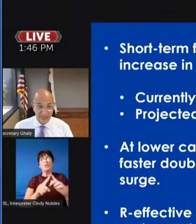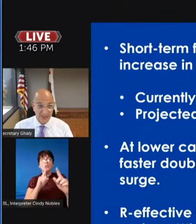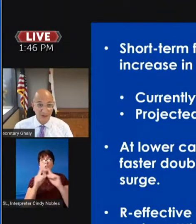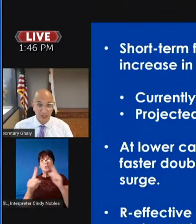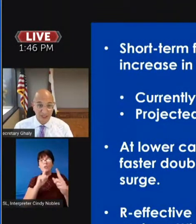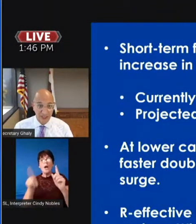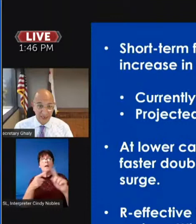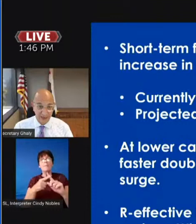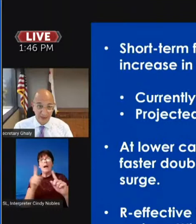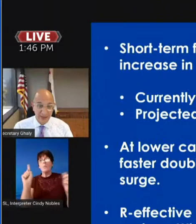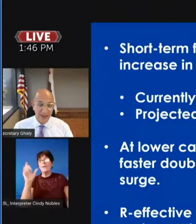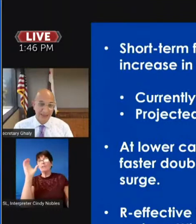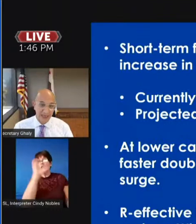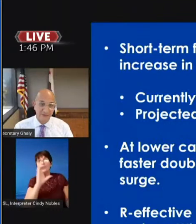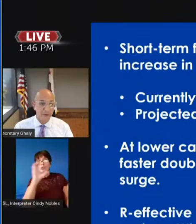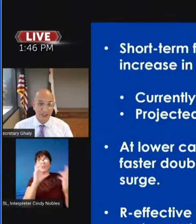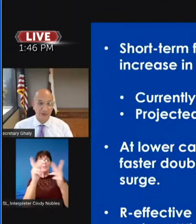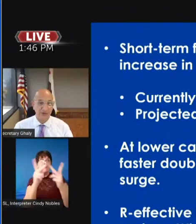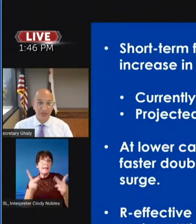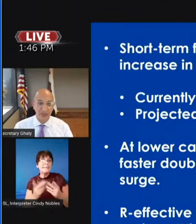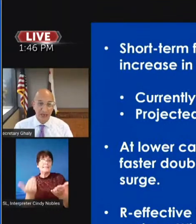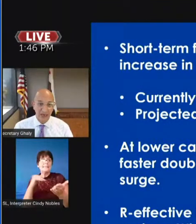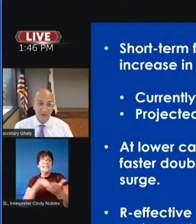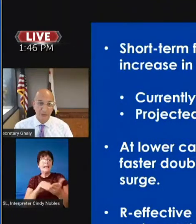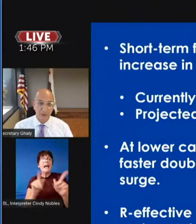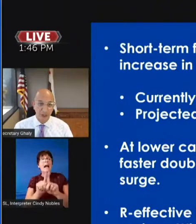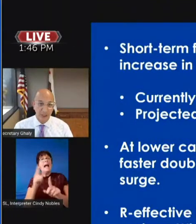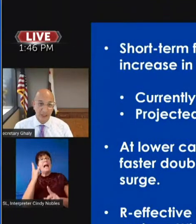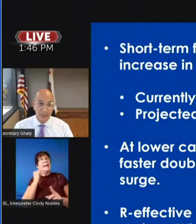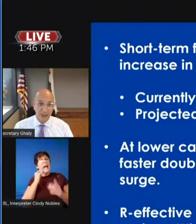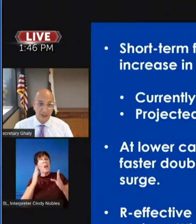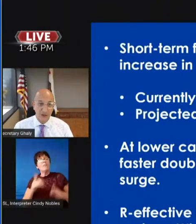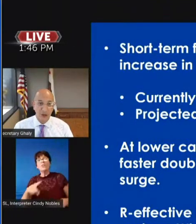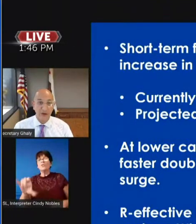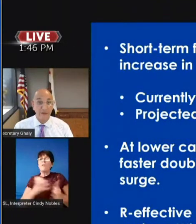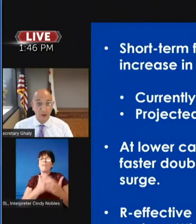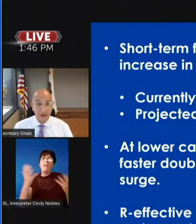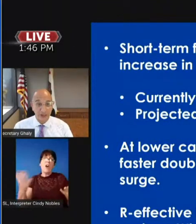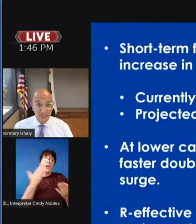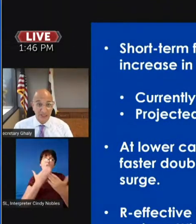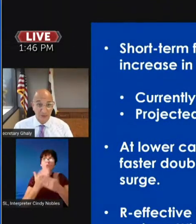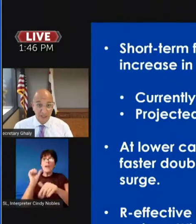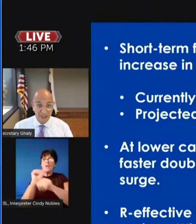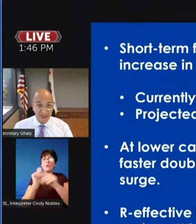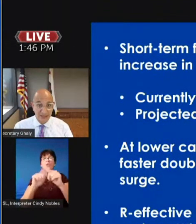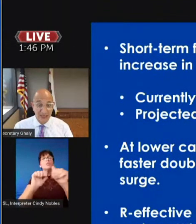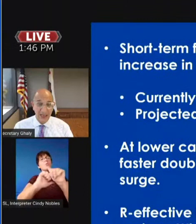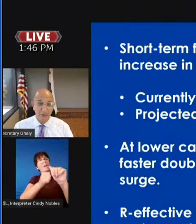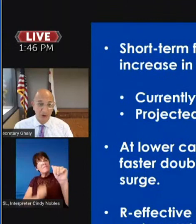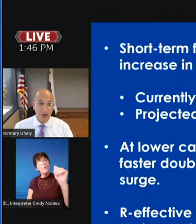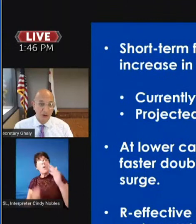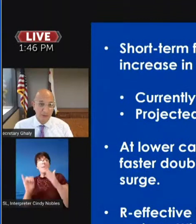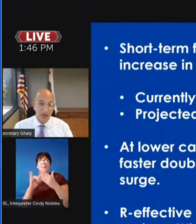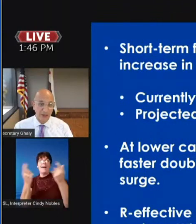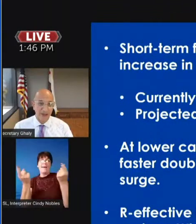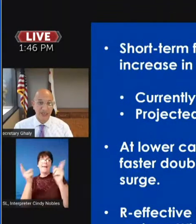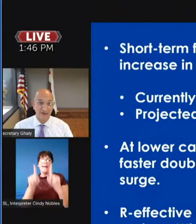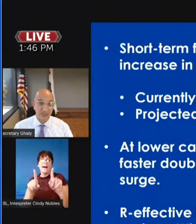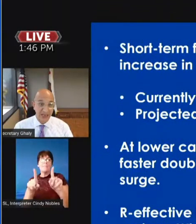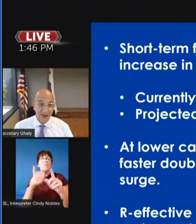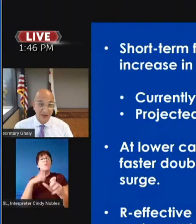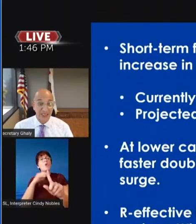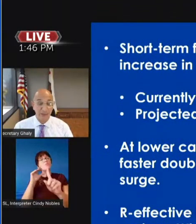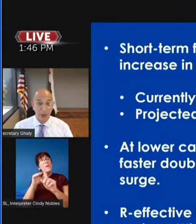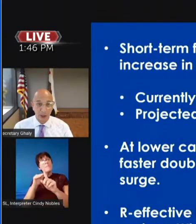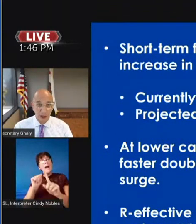surge capacity once again. As Californians, we've done a lot of great work to avoid those situations, and we want to remind